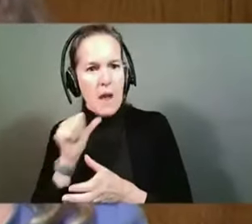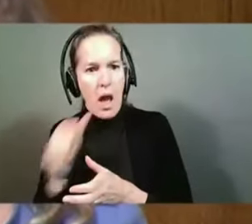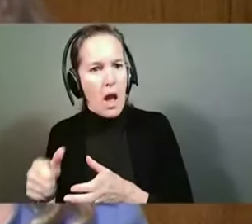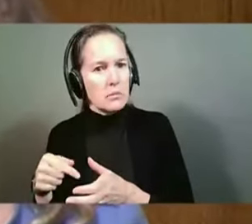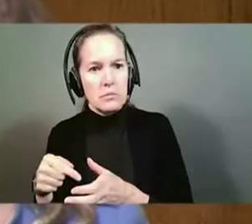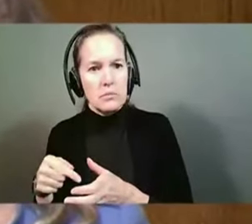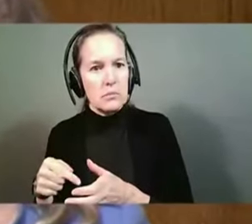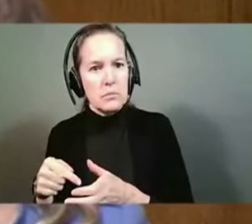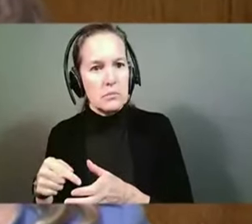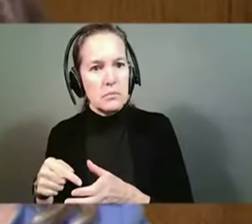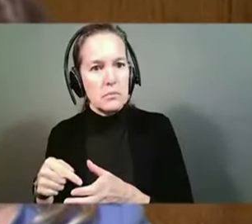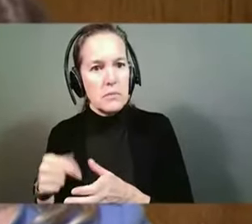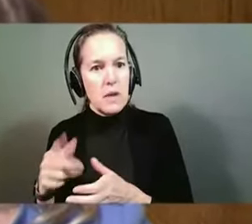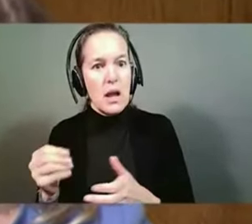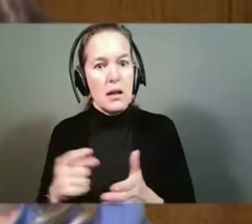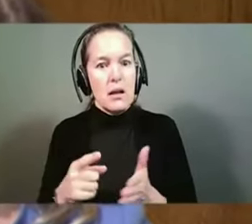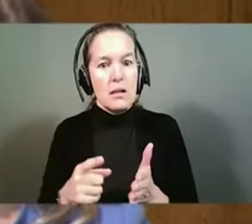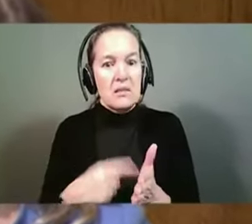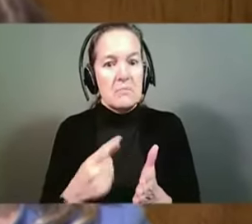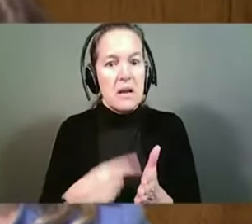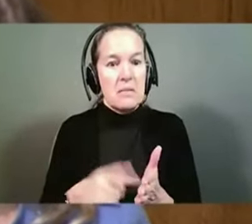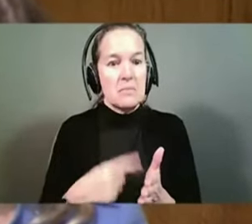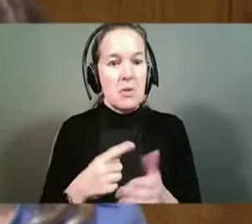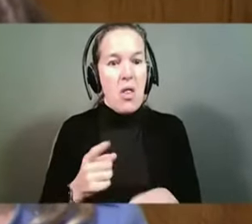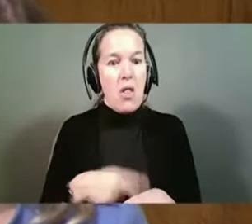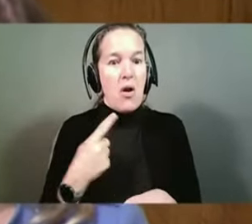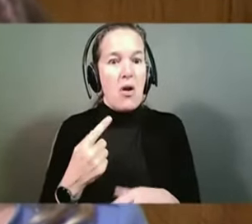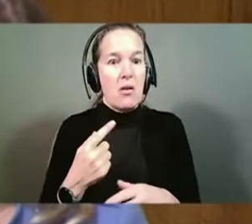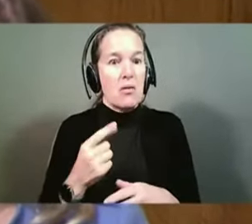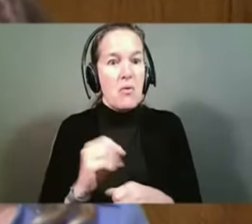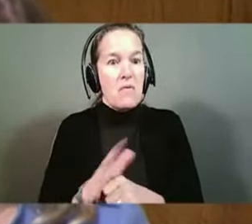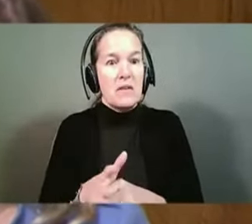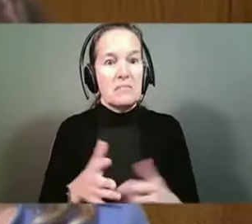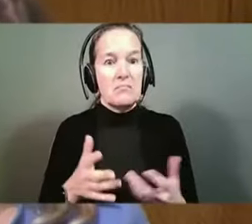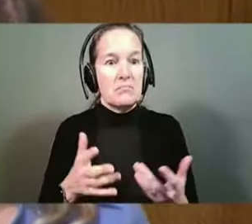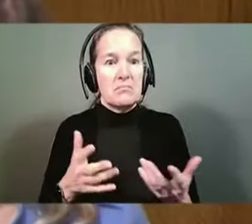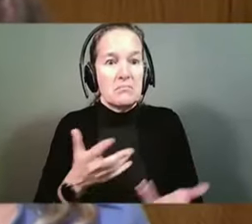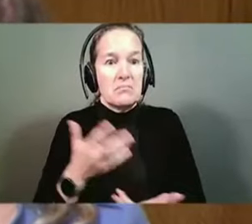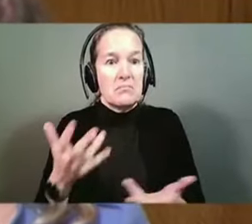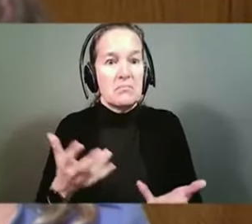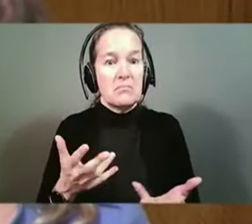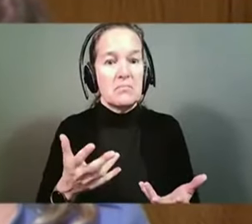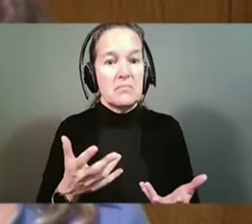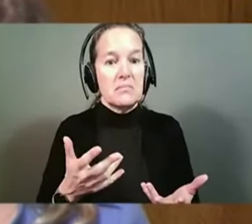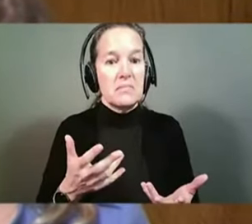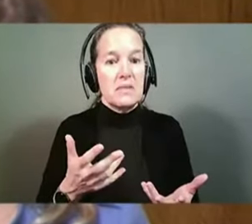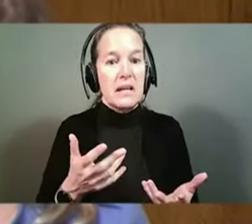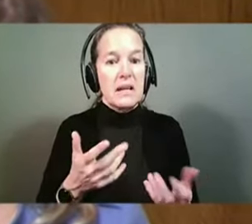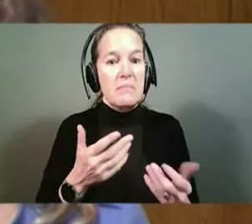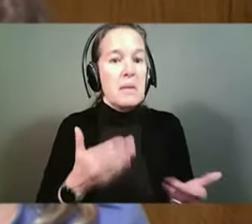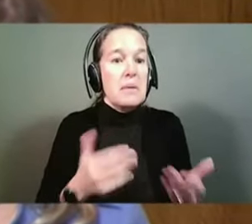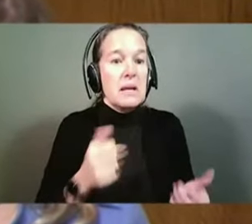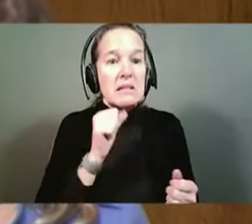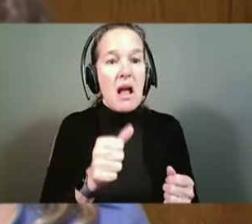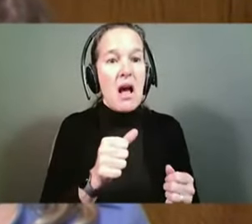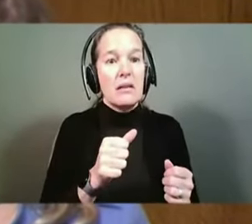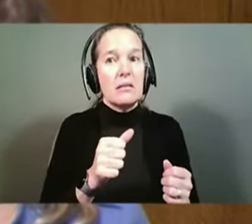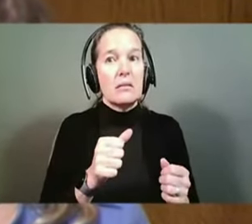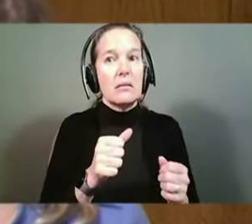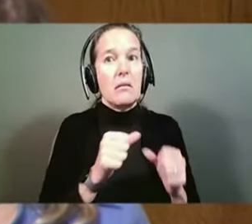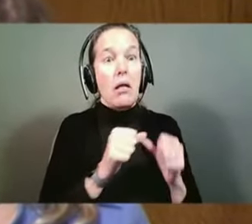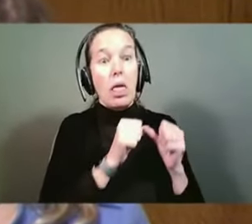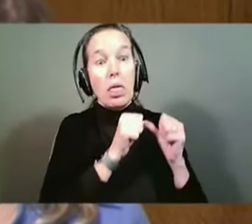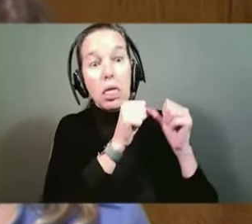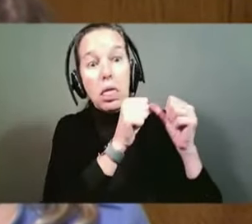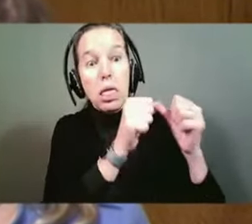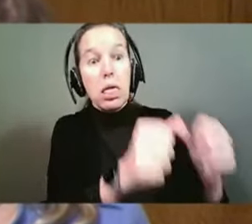ends. That's the hope there, that there is not necessarily perpetual long COVID, but for some it